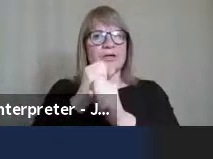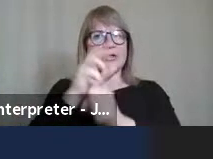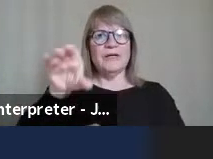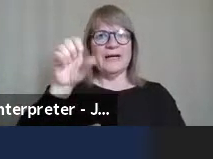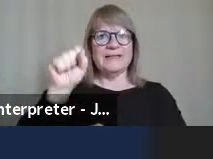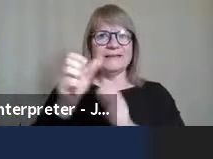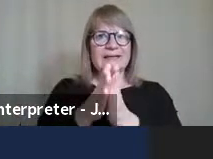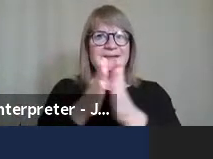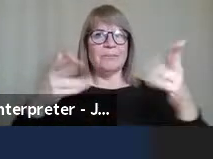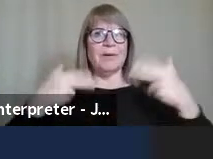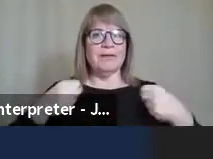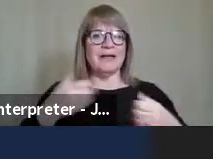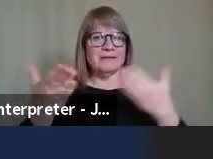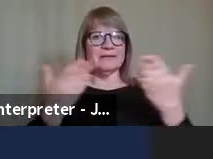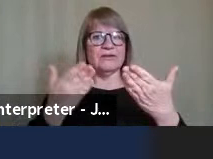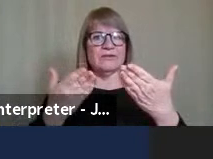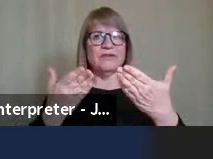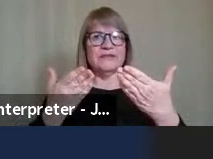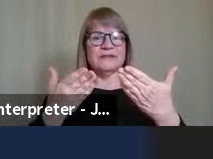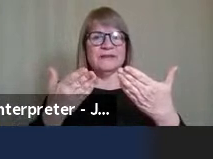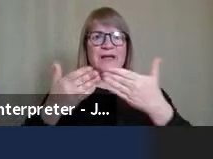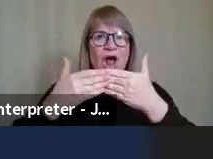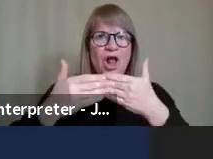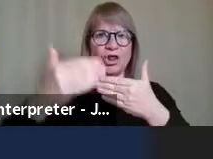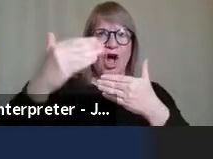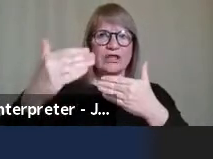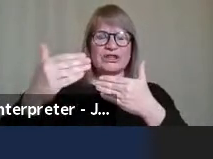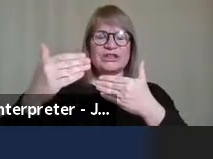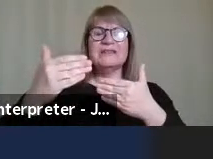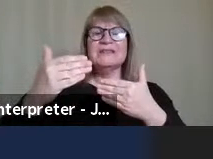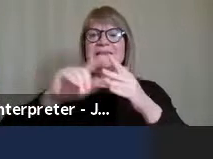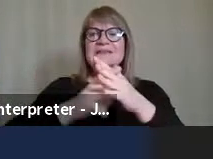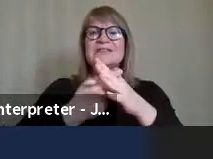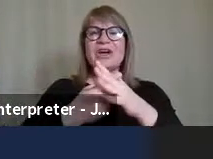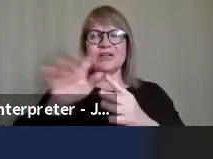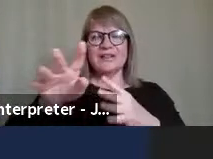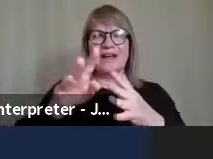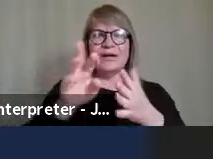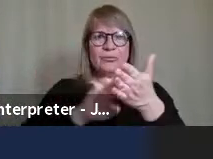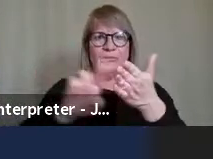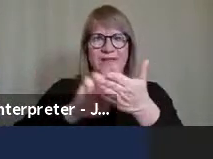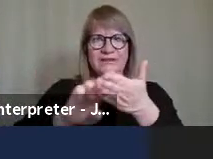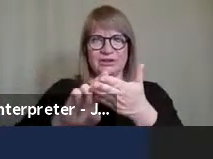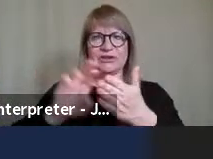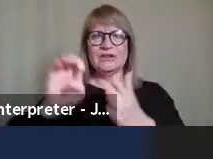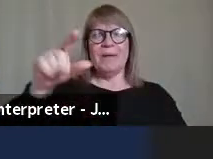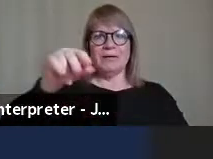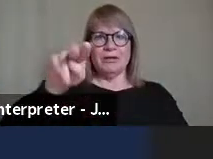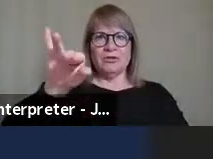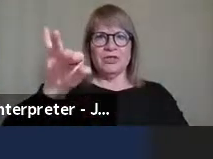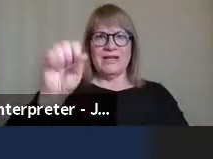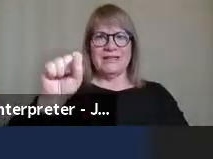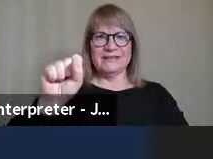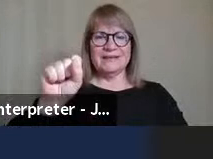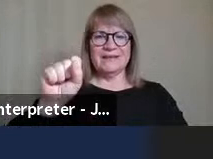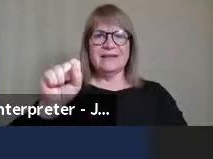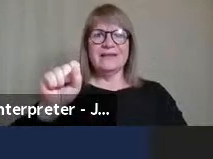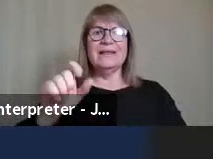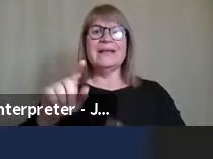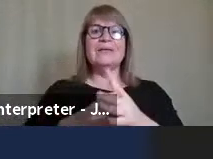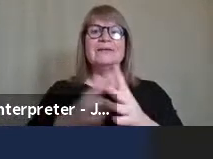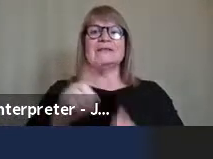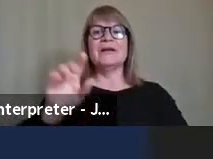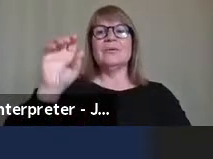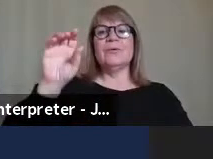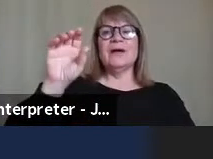its study which they title the untreated syphilis in the negro male the study was administered out of the tuskegee institute and is